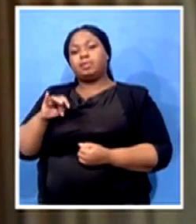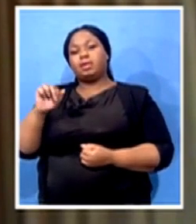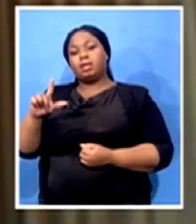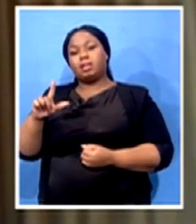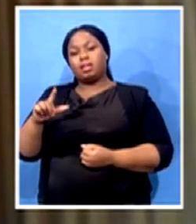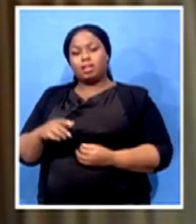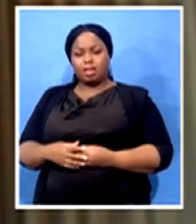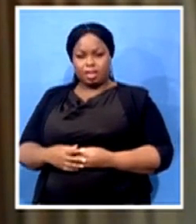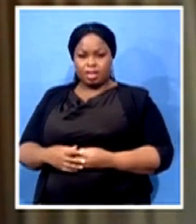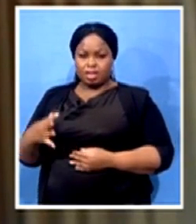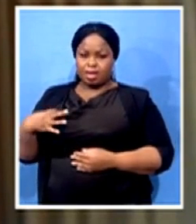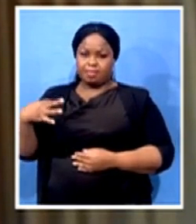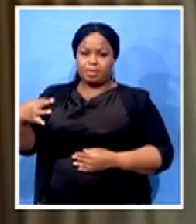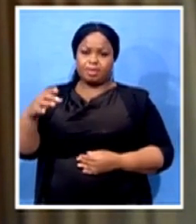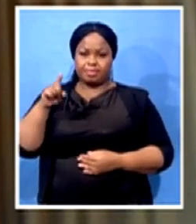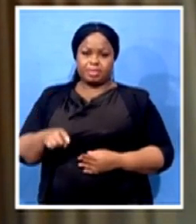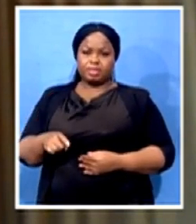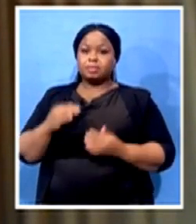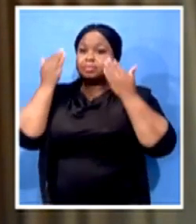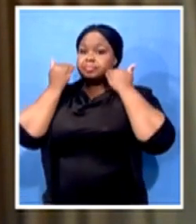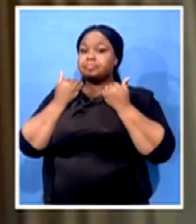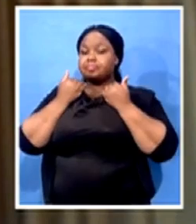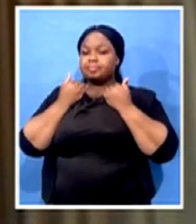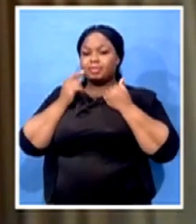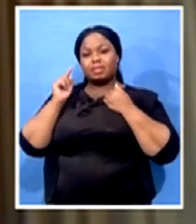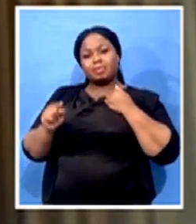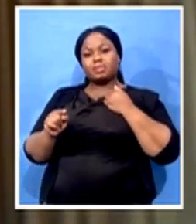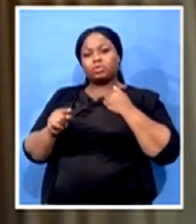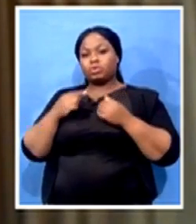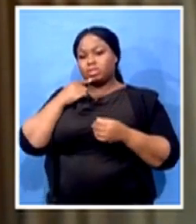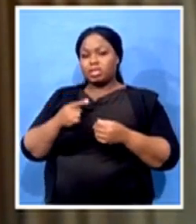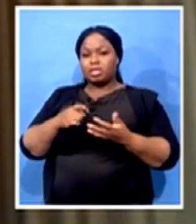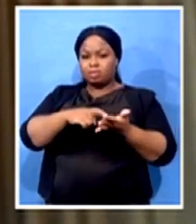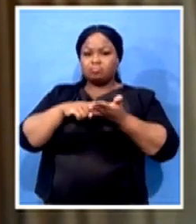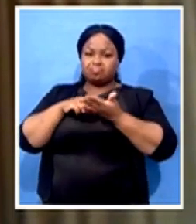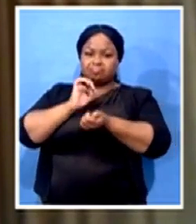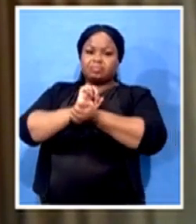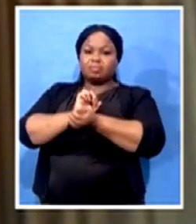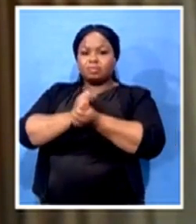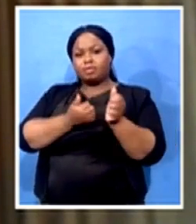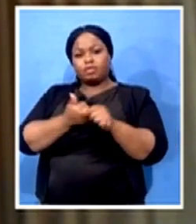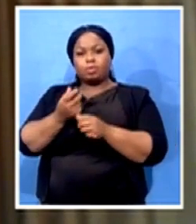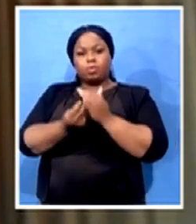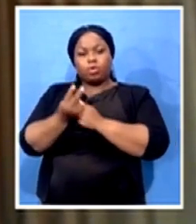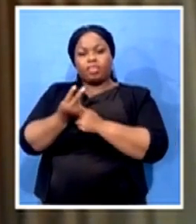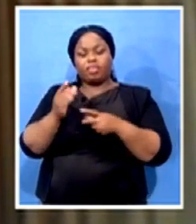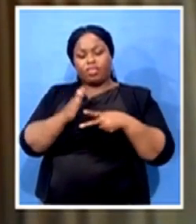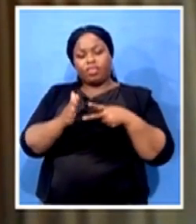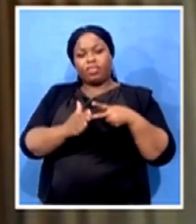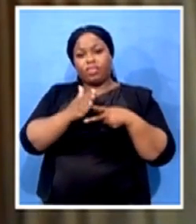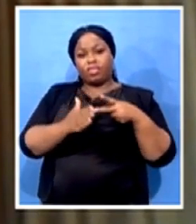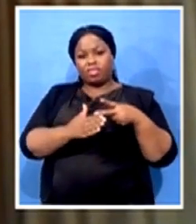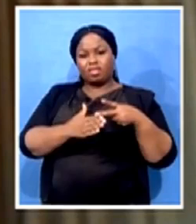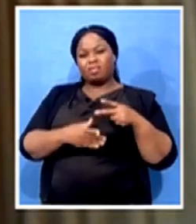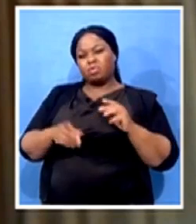magistrate to rule that a warrant of arrest be issued for both of their arrests. That is normally, a first